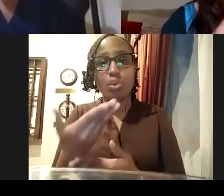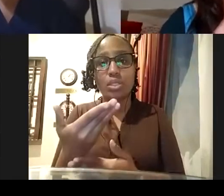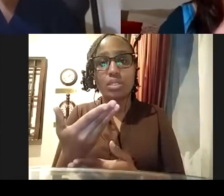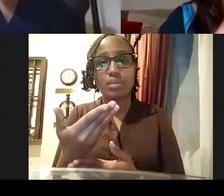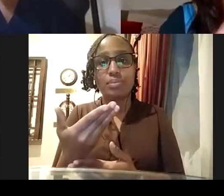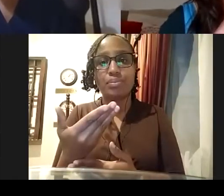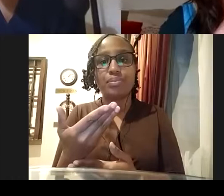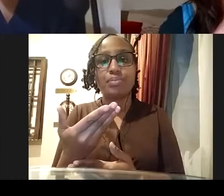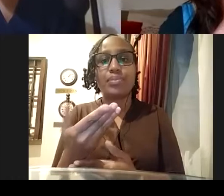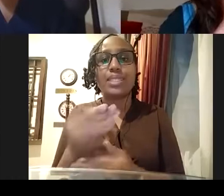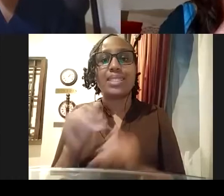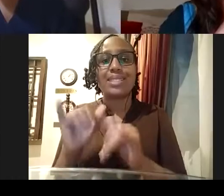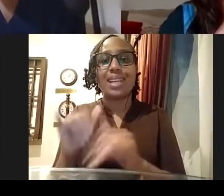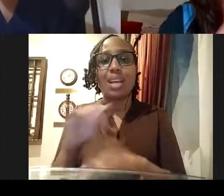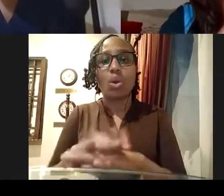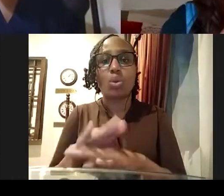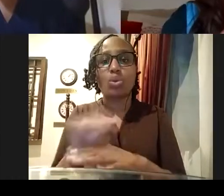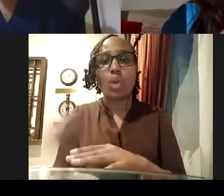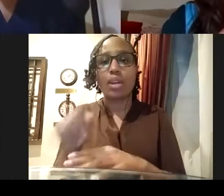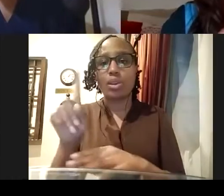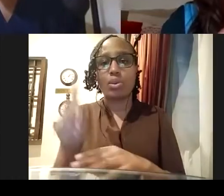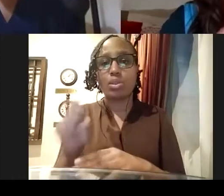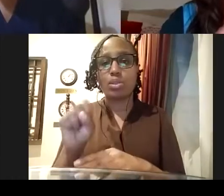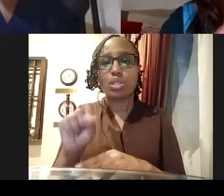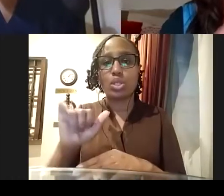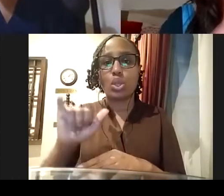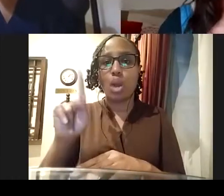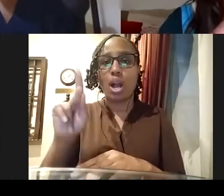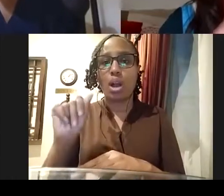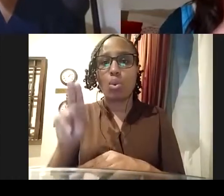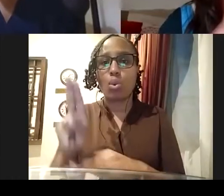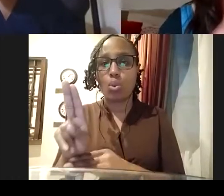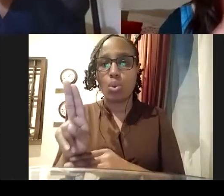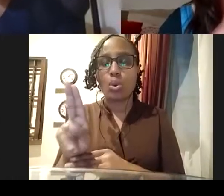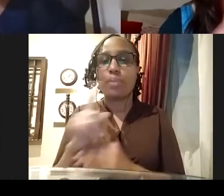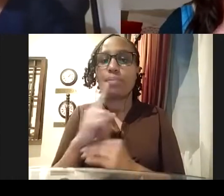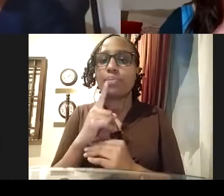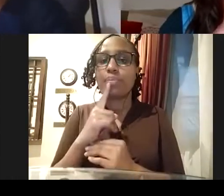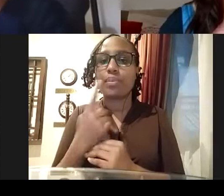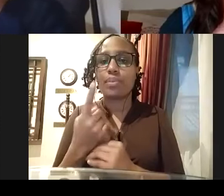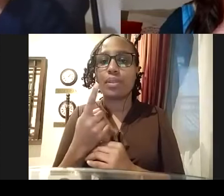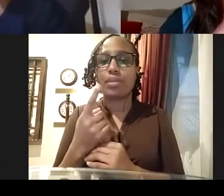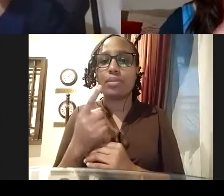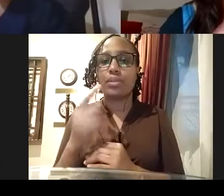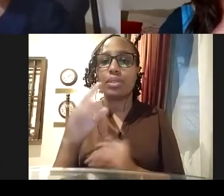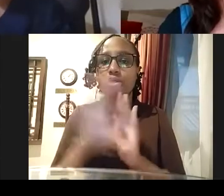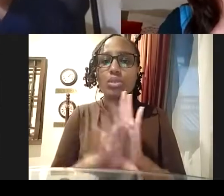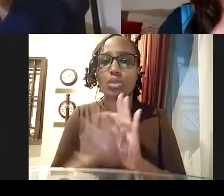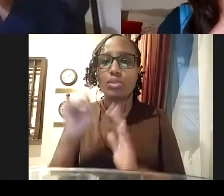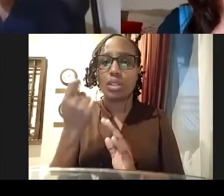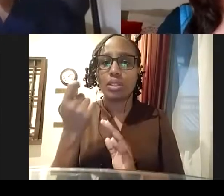straight on to another question from Seo Kau, who says, because the book covers an ongoing situation in Kenya, would you ever do a sequel to